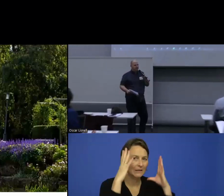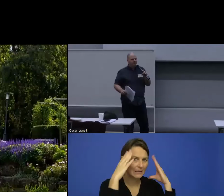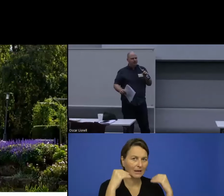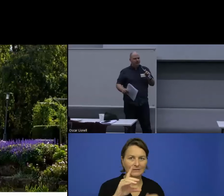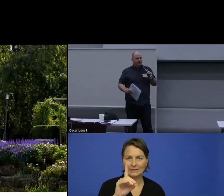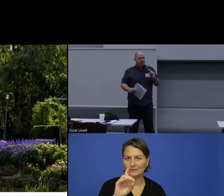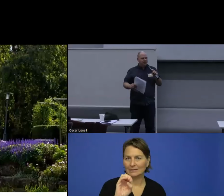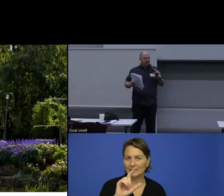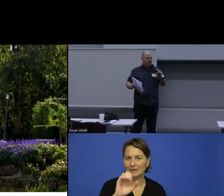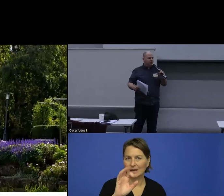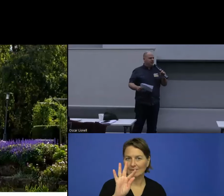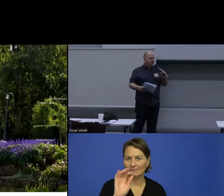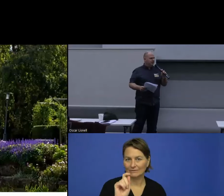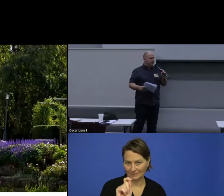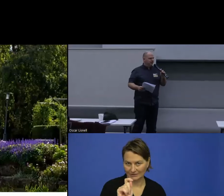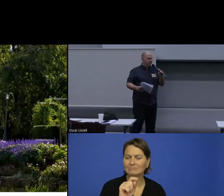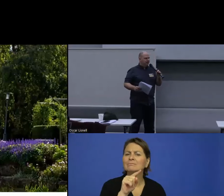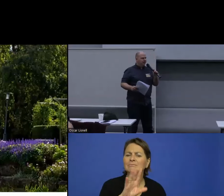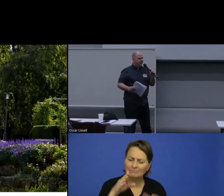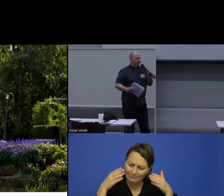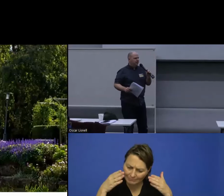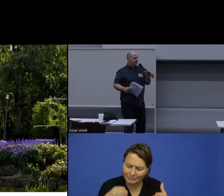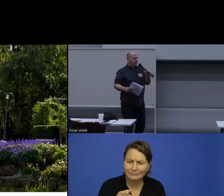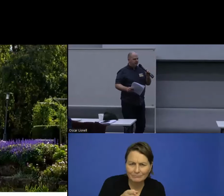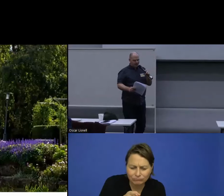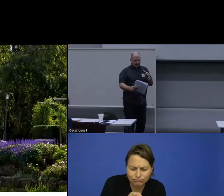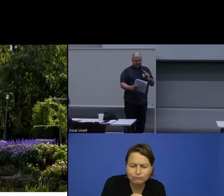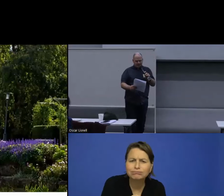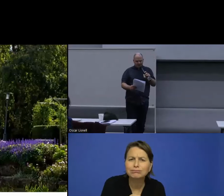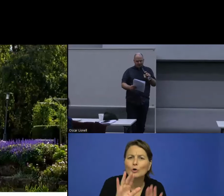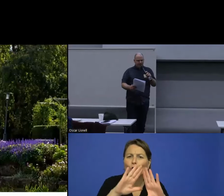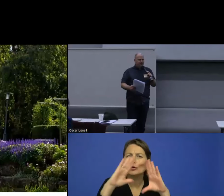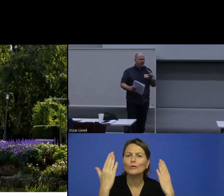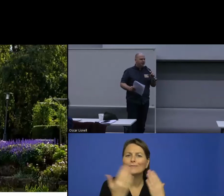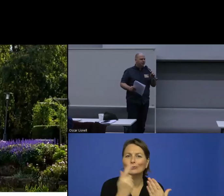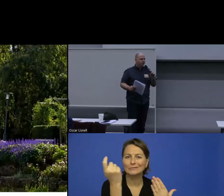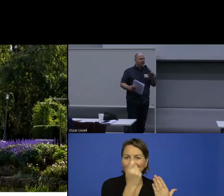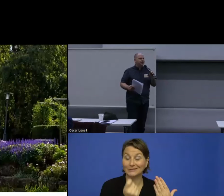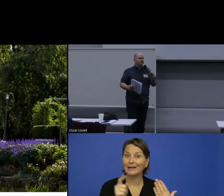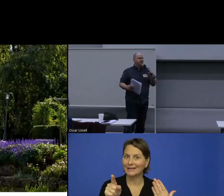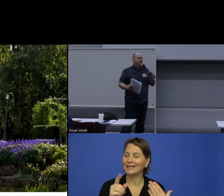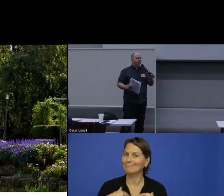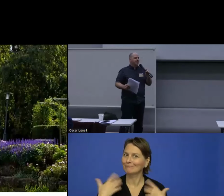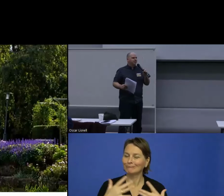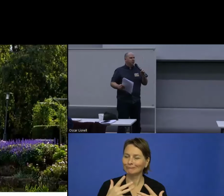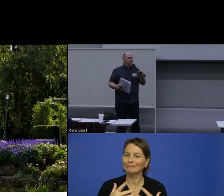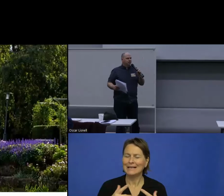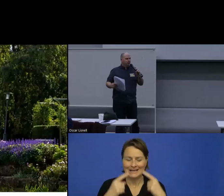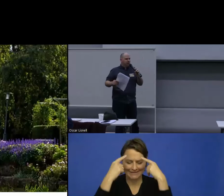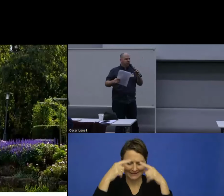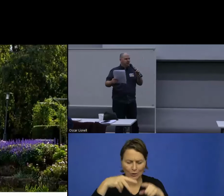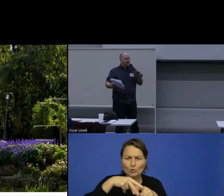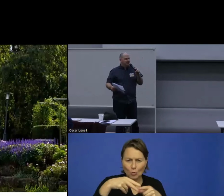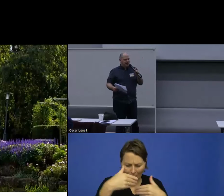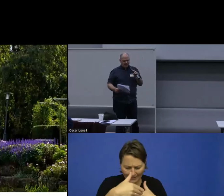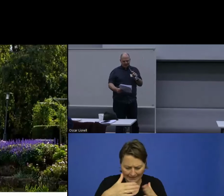because Professor Clarkson was instrumental in the development of the inclusive design toolkit, which she'll be